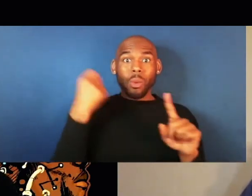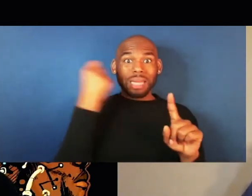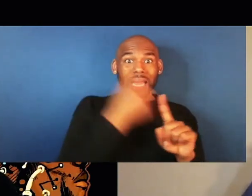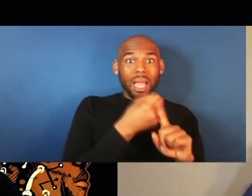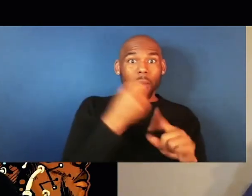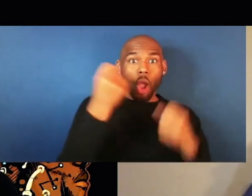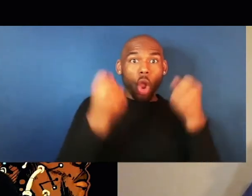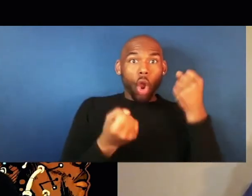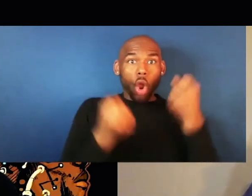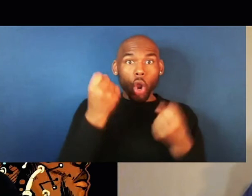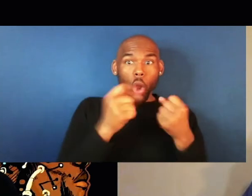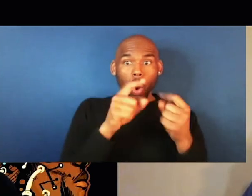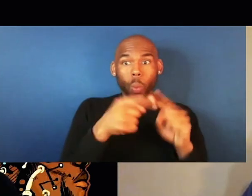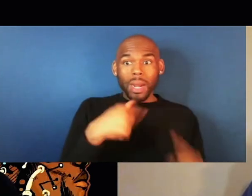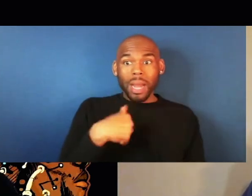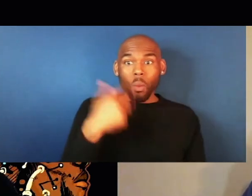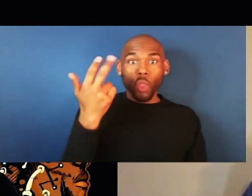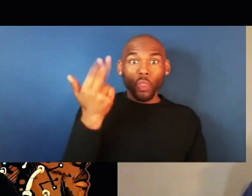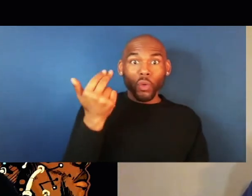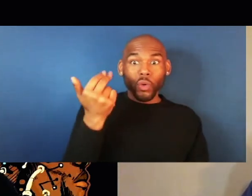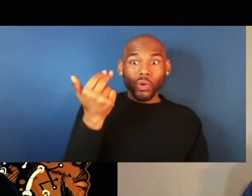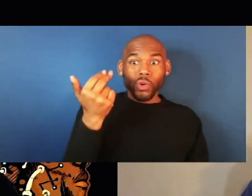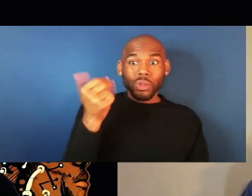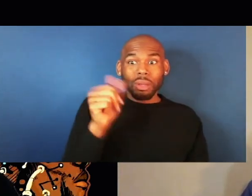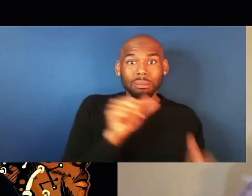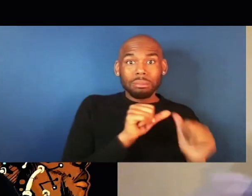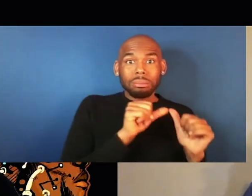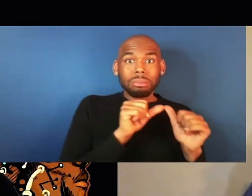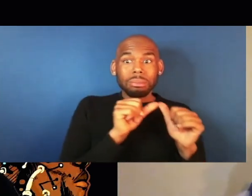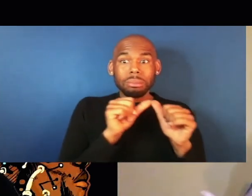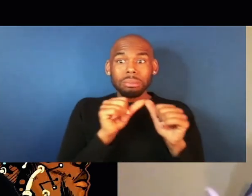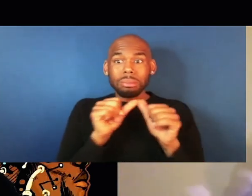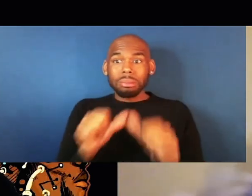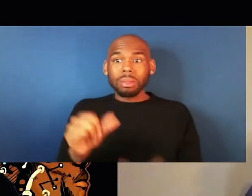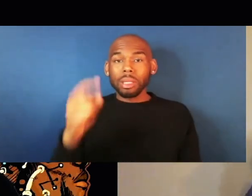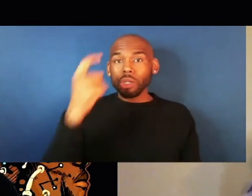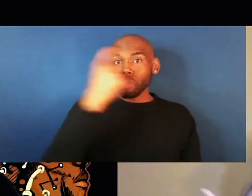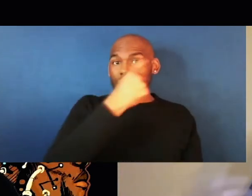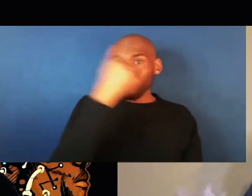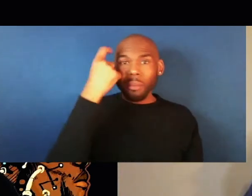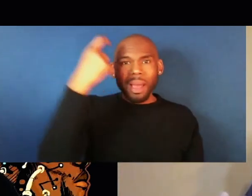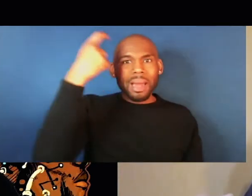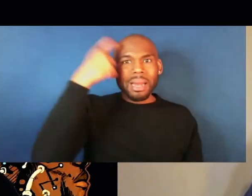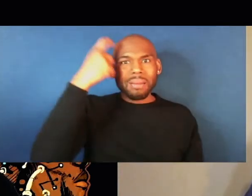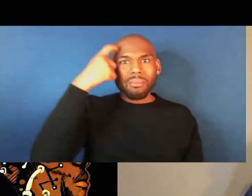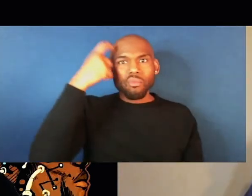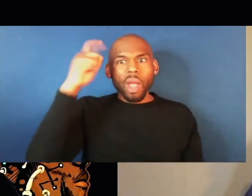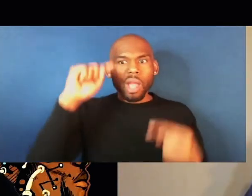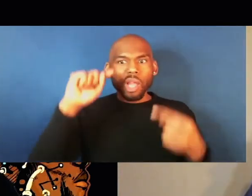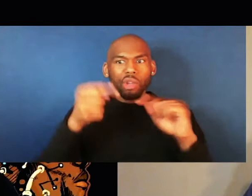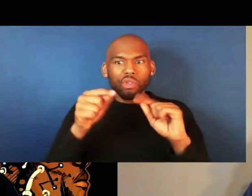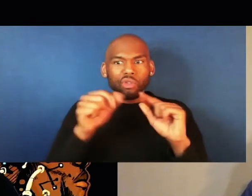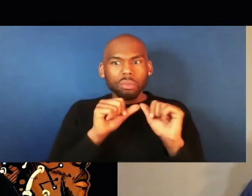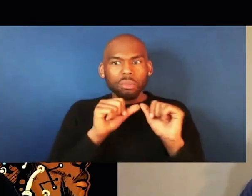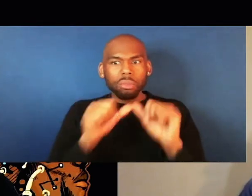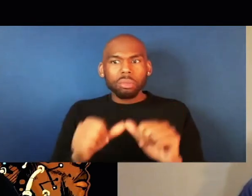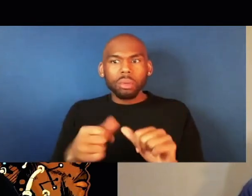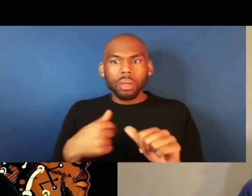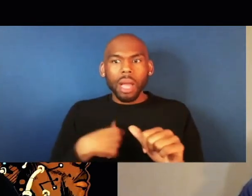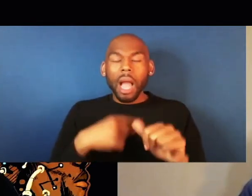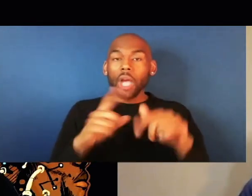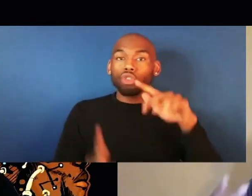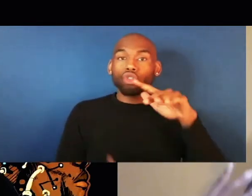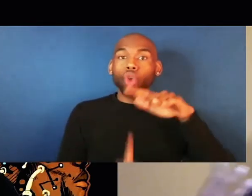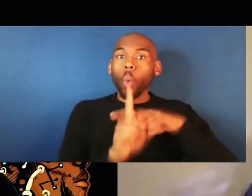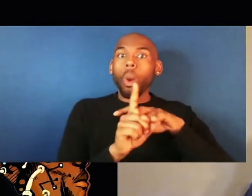I was hit by a car when I was 13. Oh, wow. And it led to me sustaining like a traumatic brain injury.